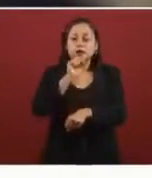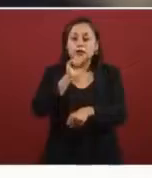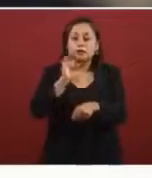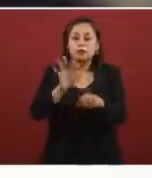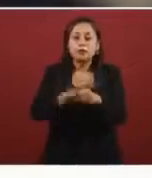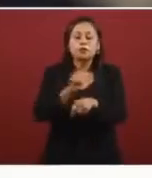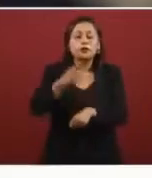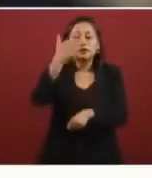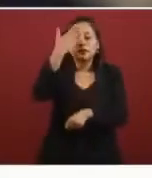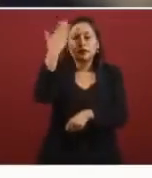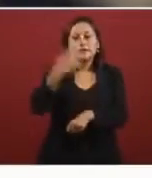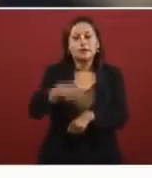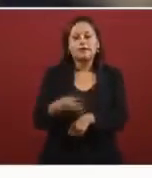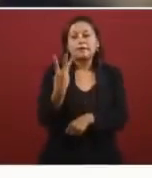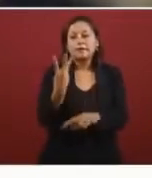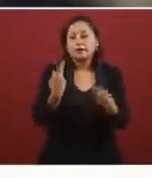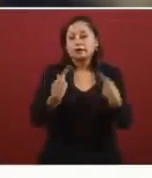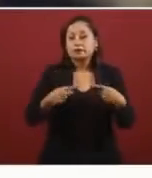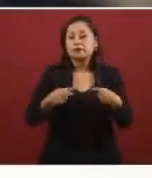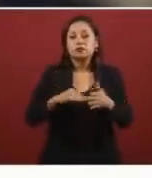the disappearance of the students.